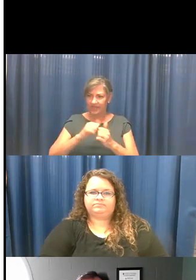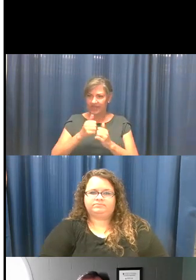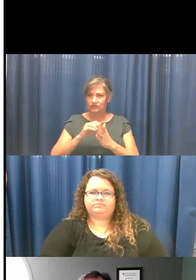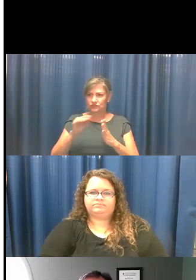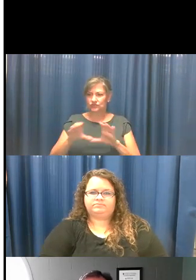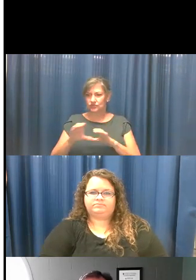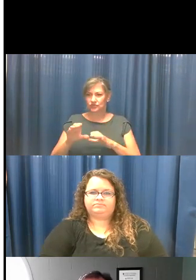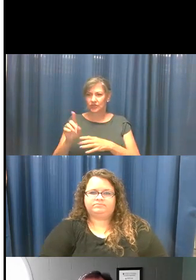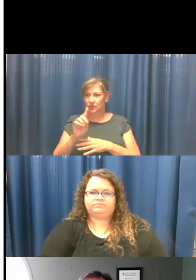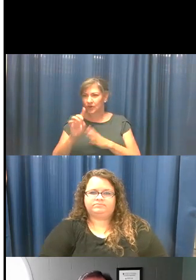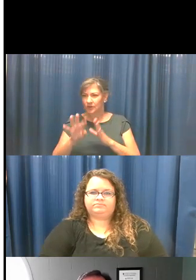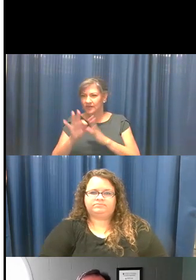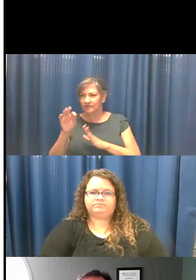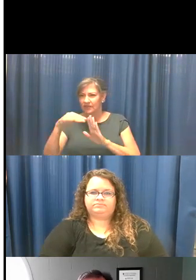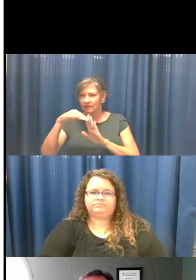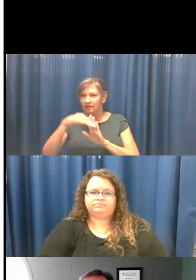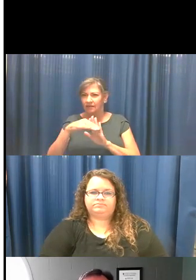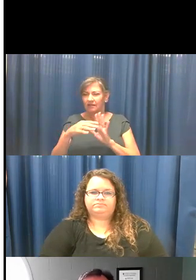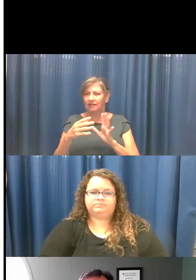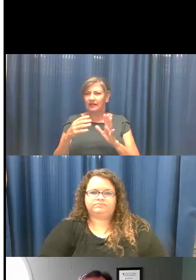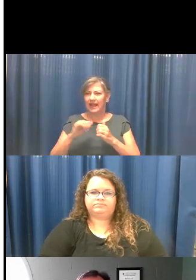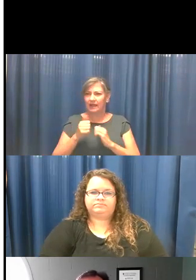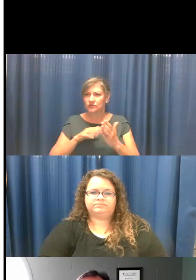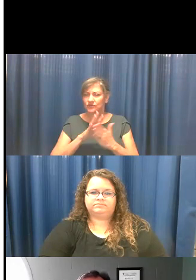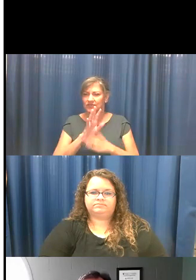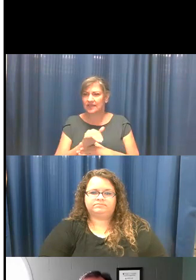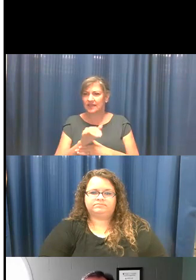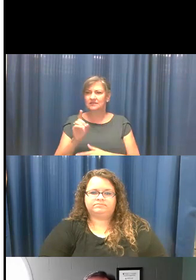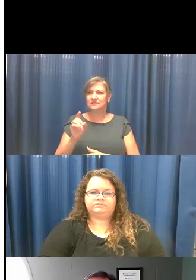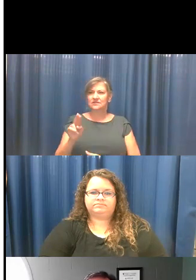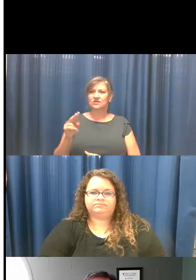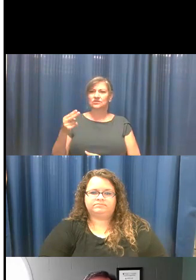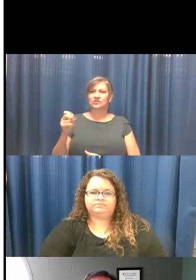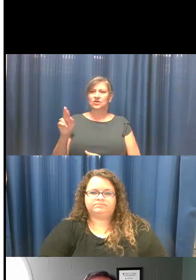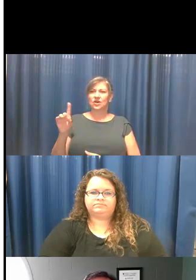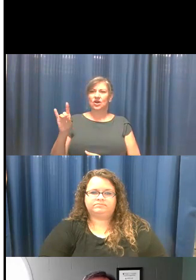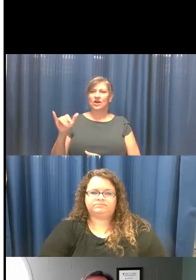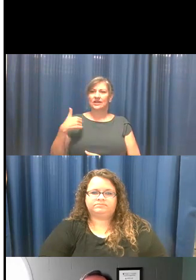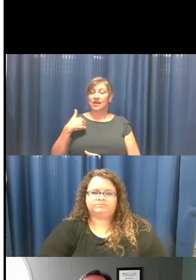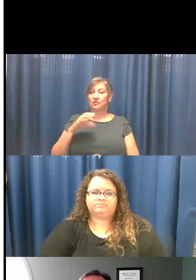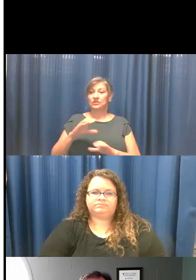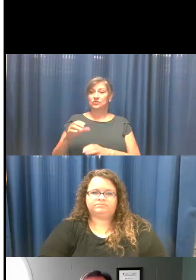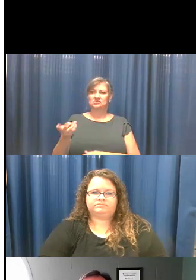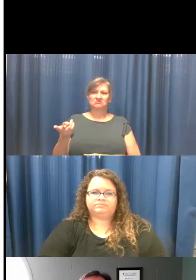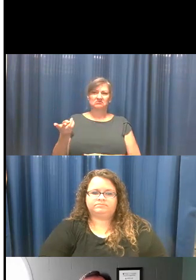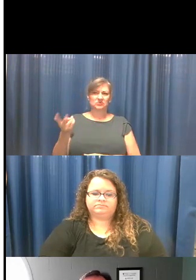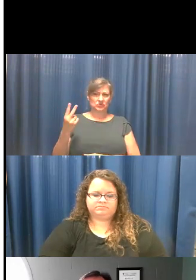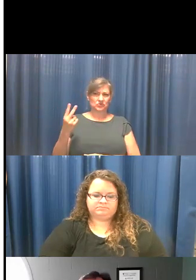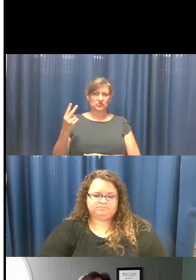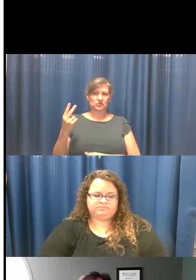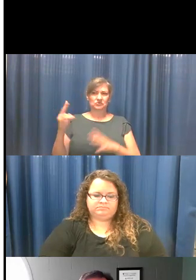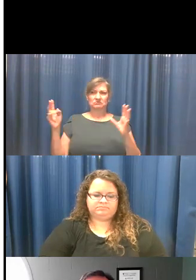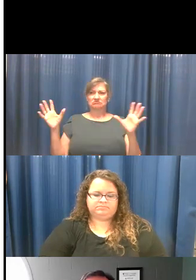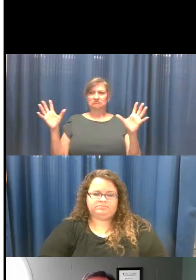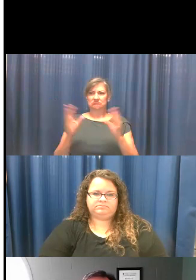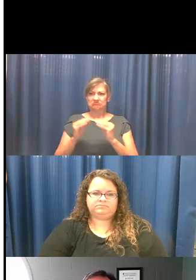and how we might address those. I think Dr. Hardy and I will be doing at least 2 town halls this fall. And we're talking about putting together a